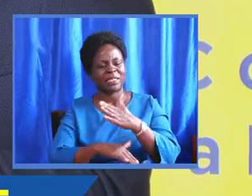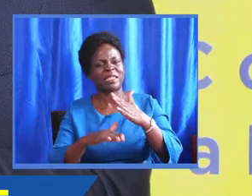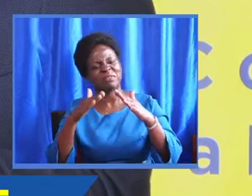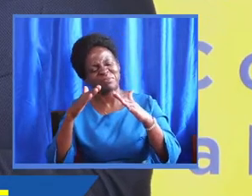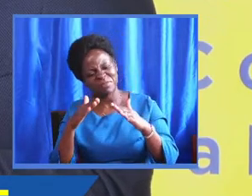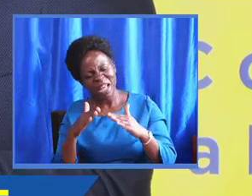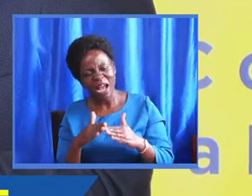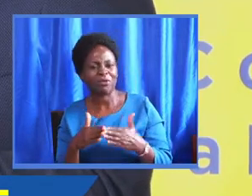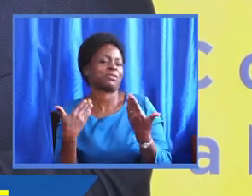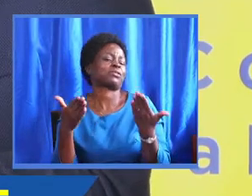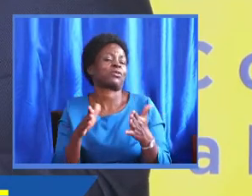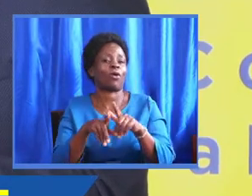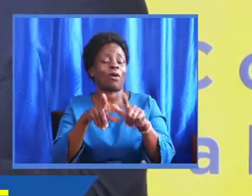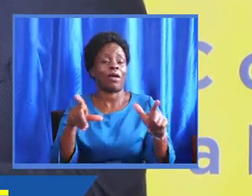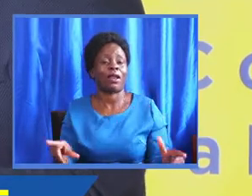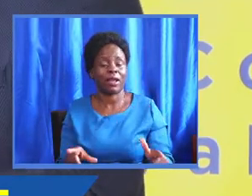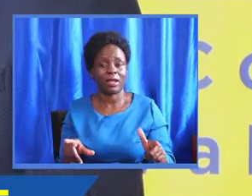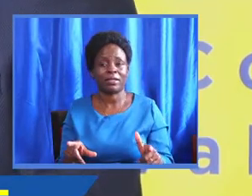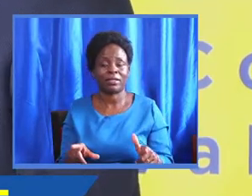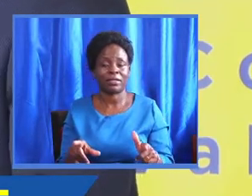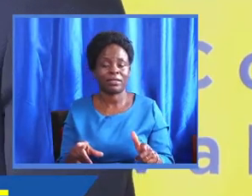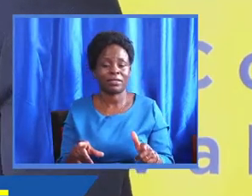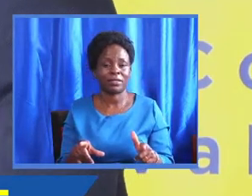will be for you, Irene.